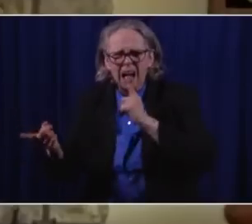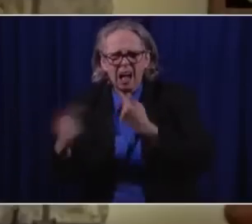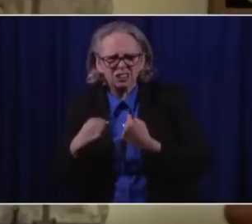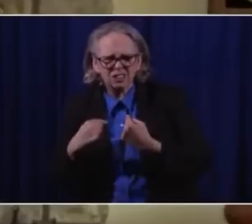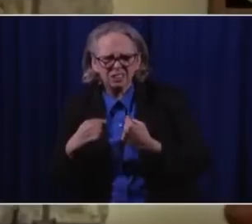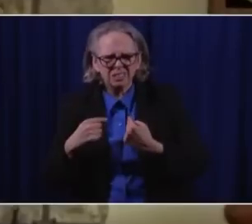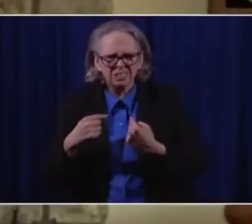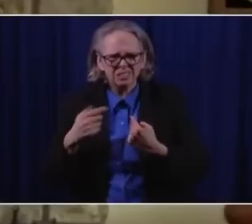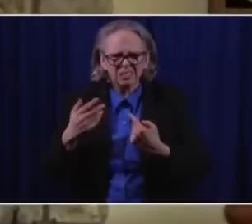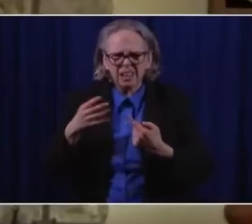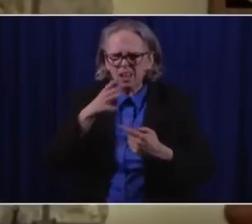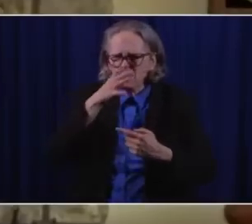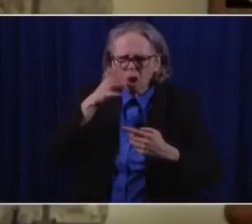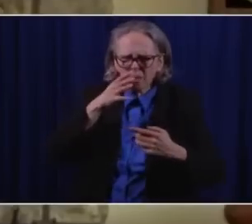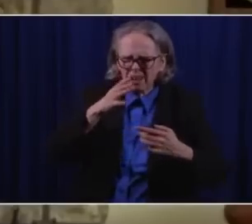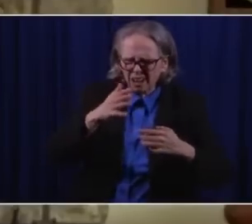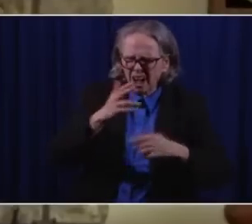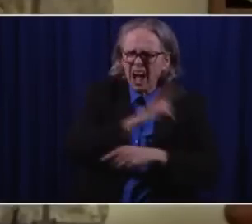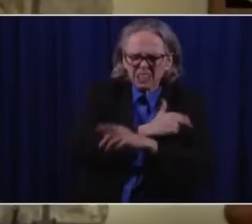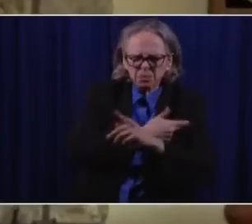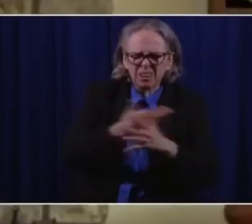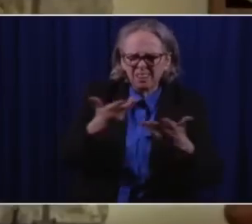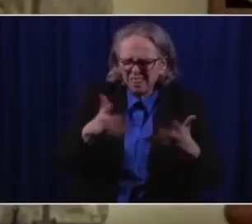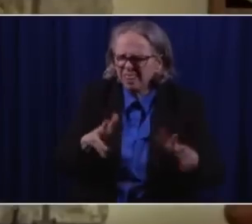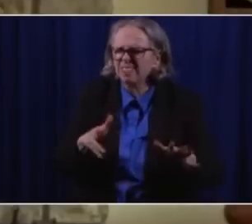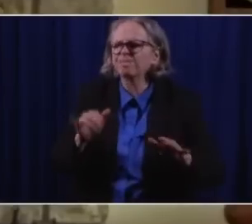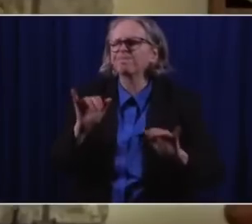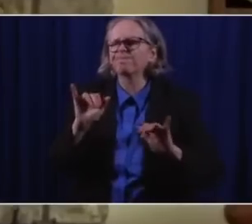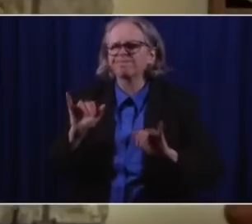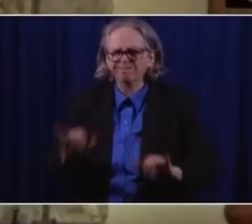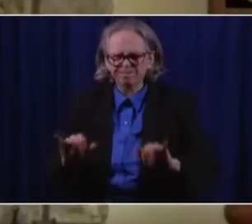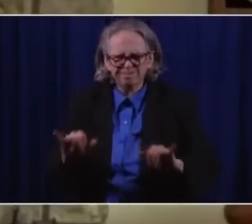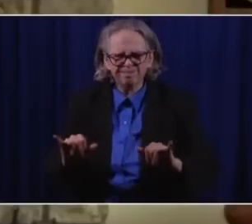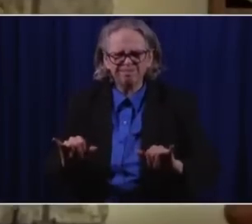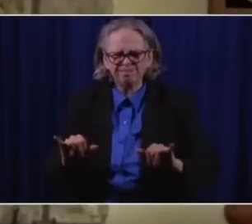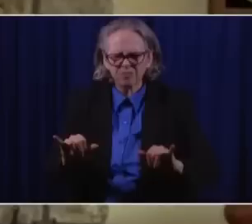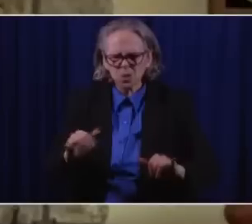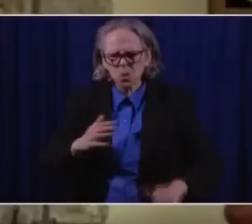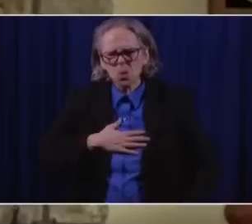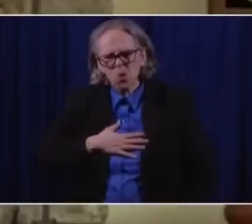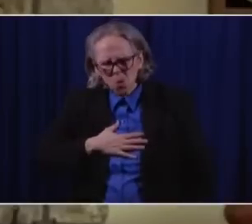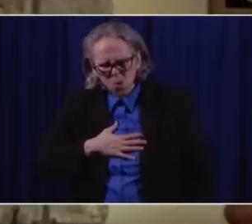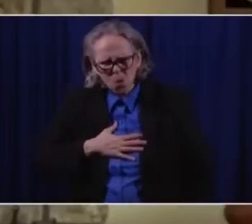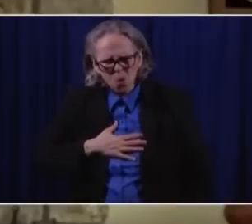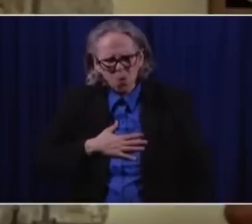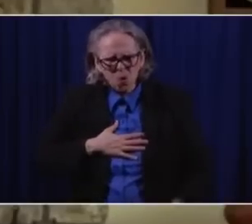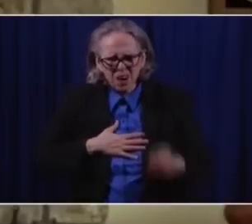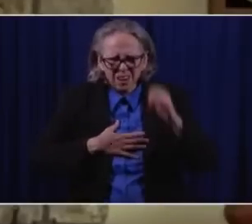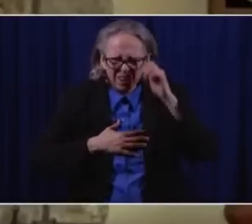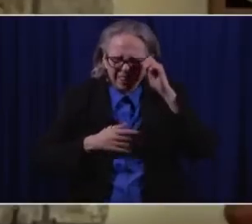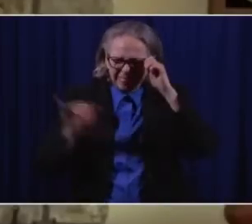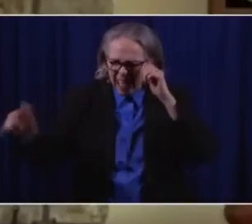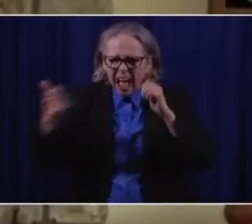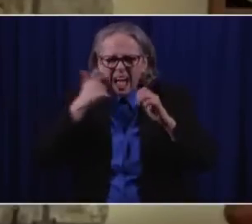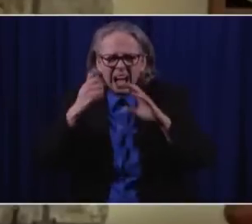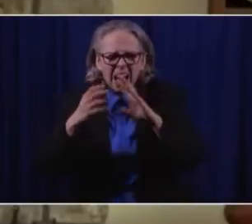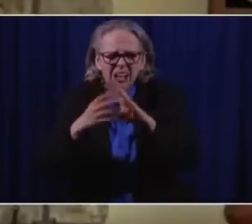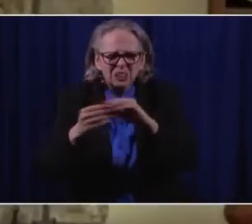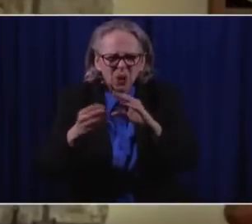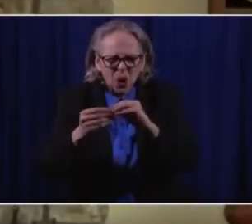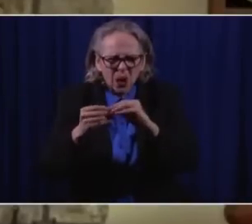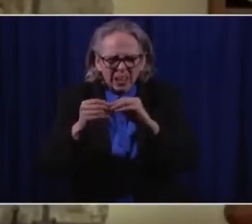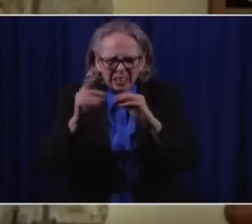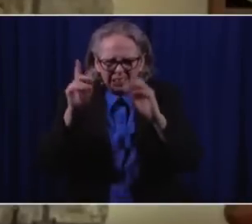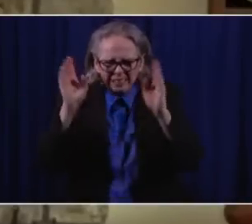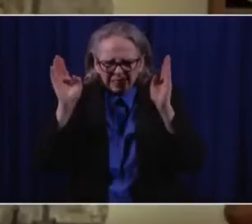are seeing. And then early on, you talked about that your focus now is almost exclusively on COVID.